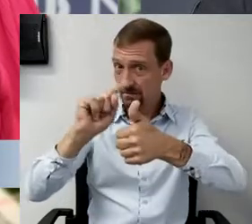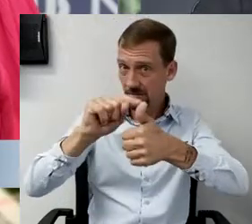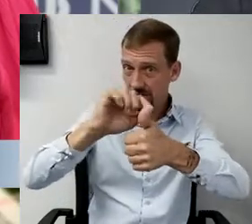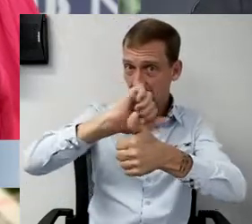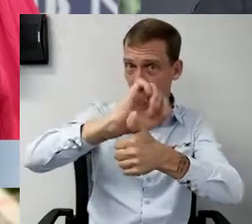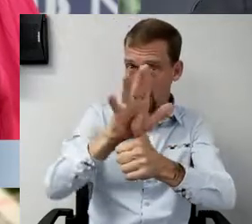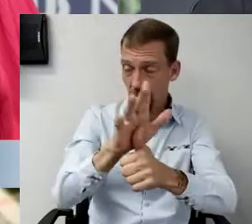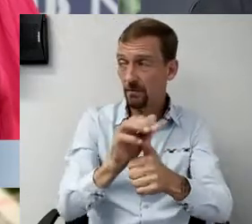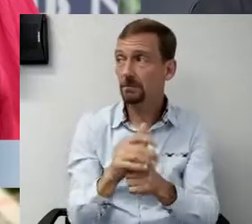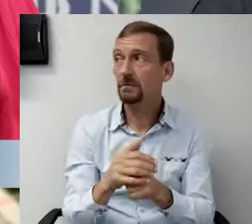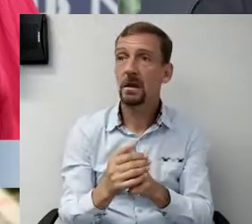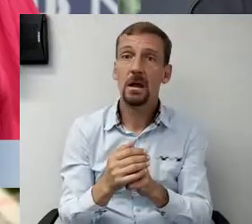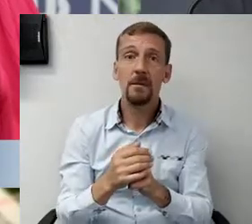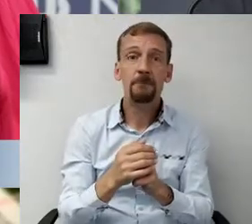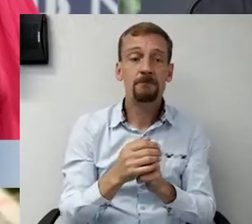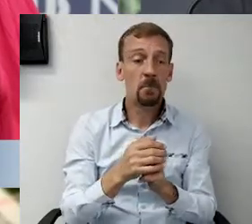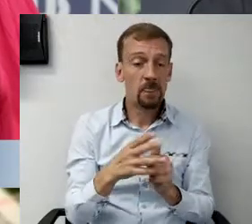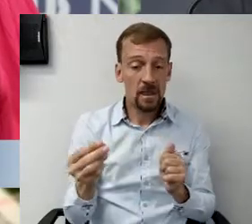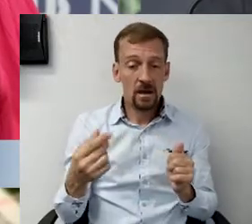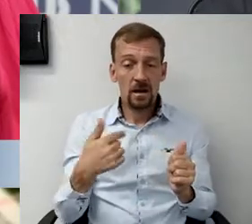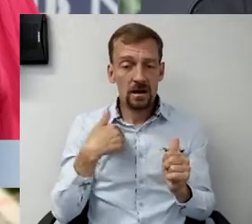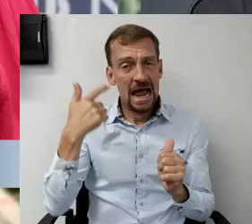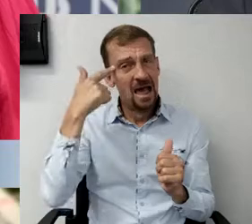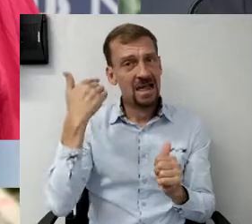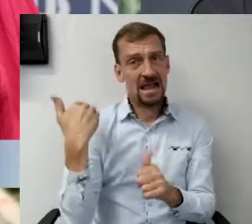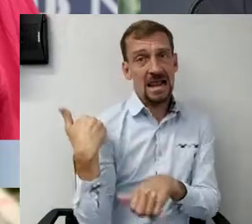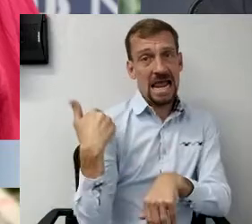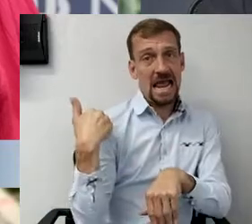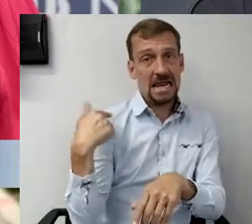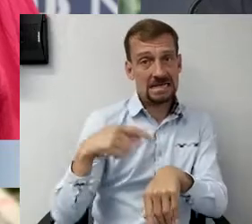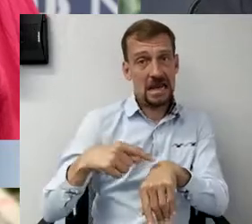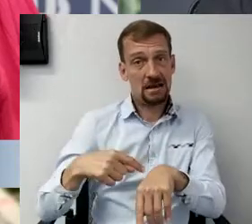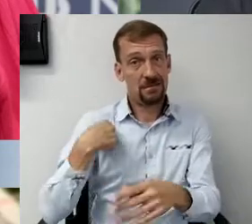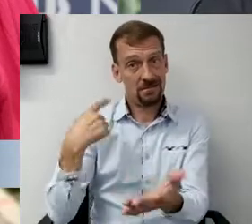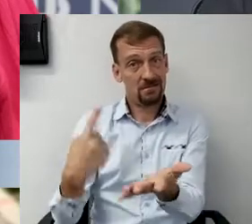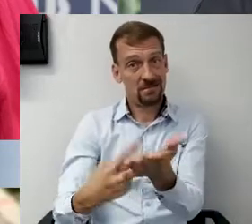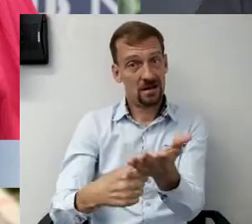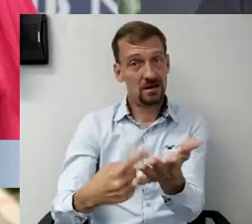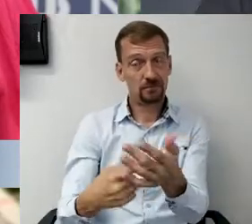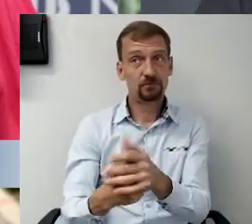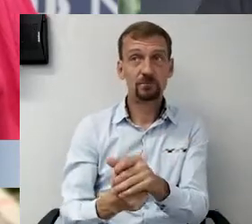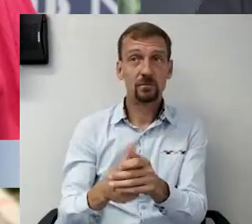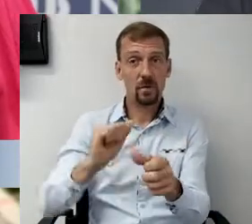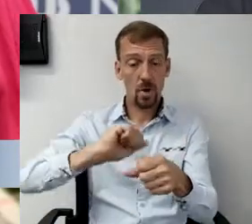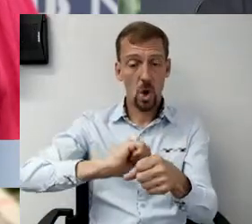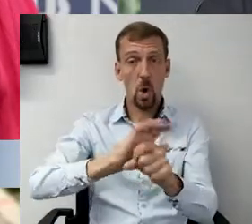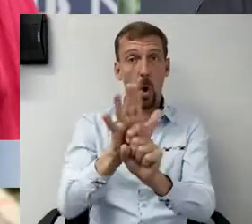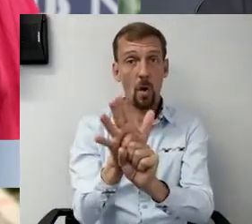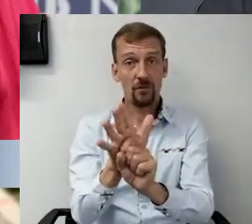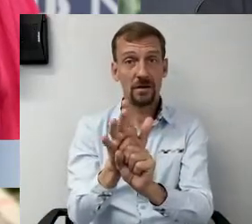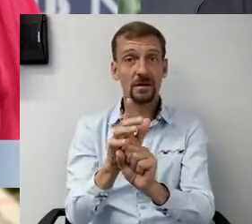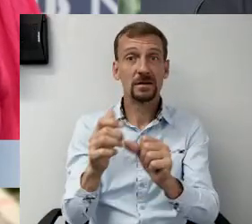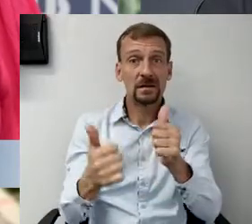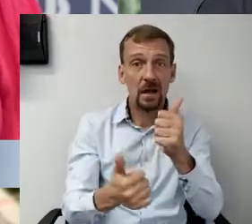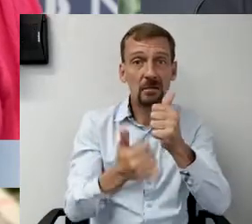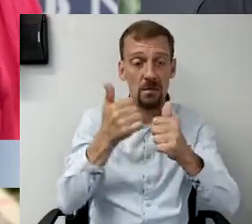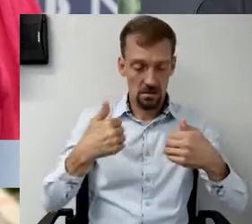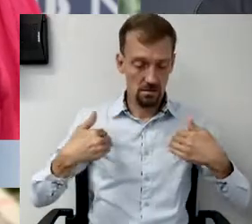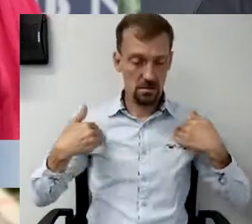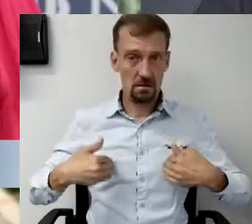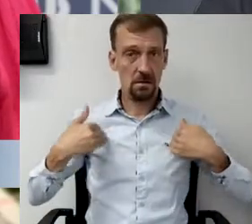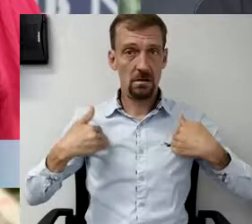what happens, and I think I talked about this last week, is COVID, is a respiratory